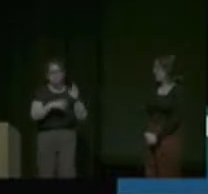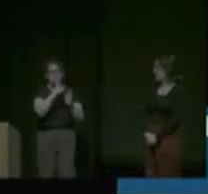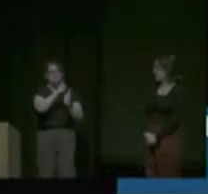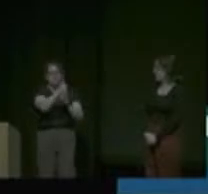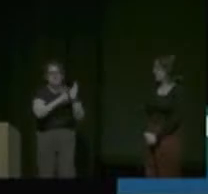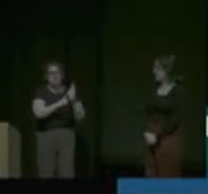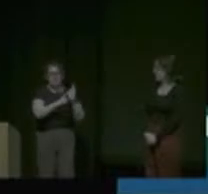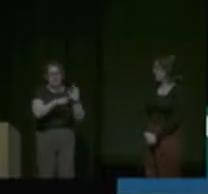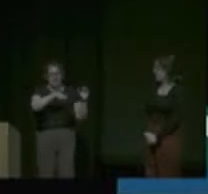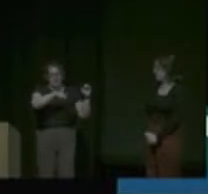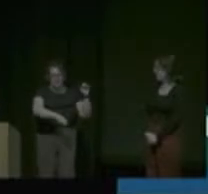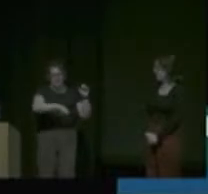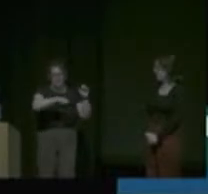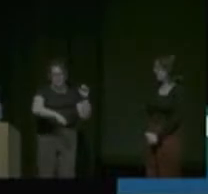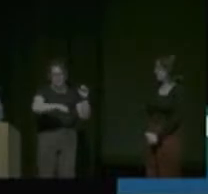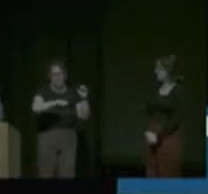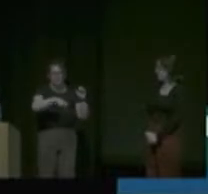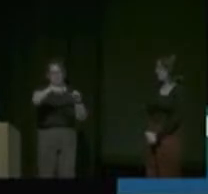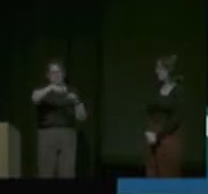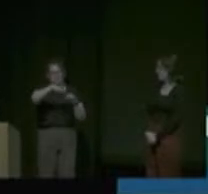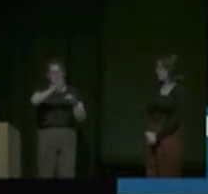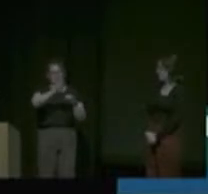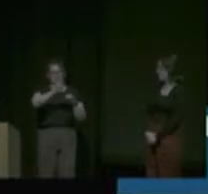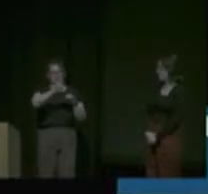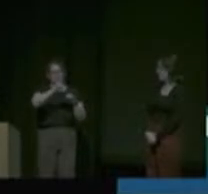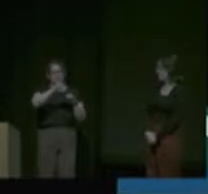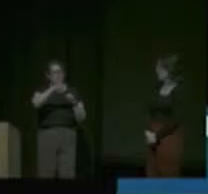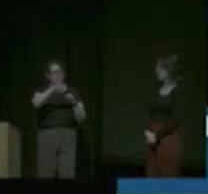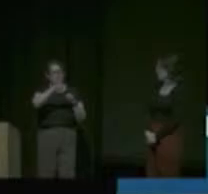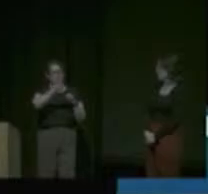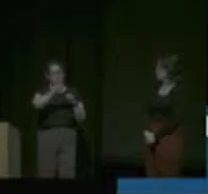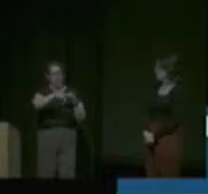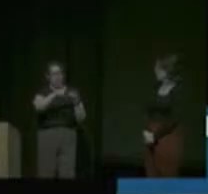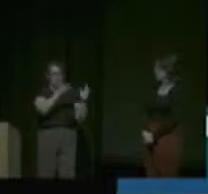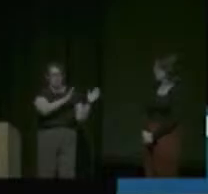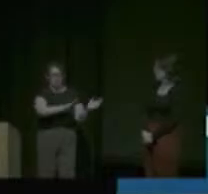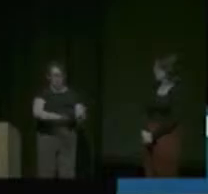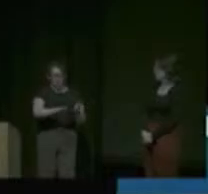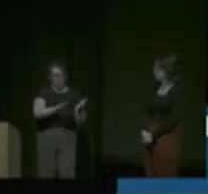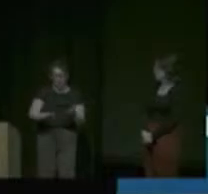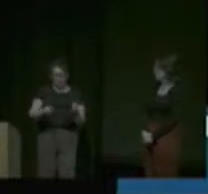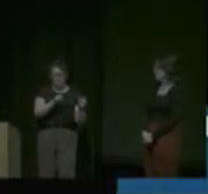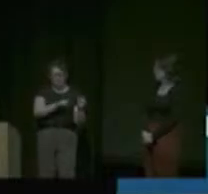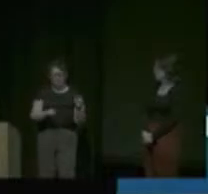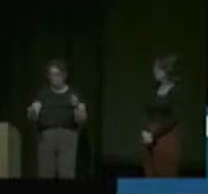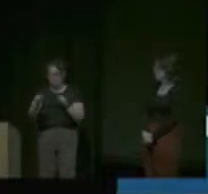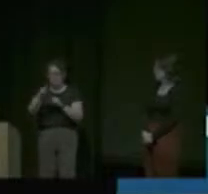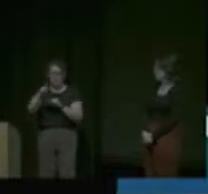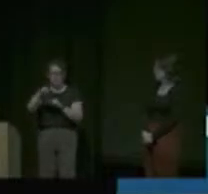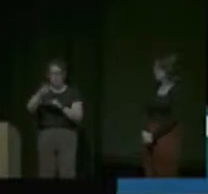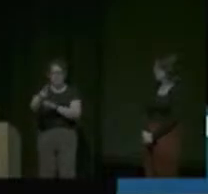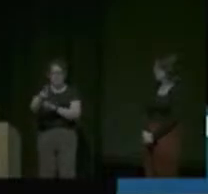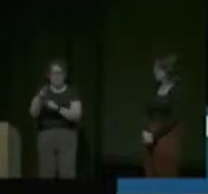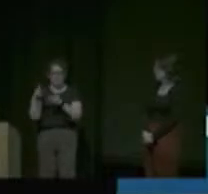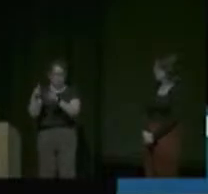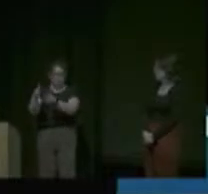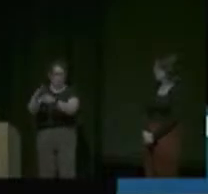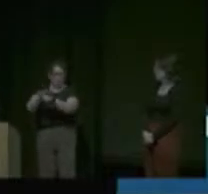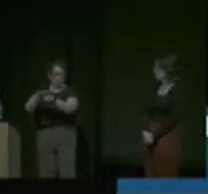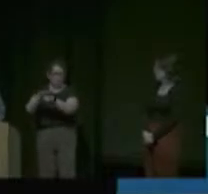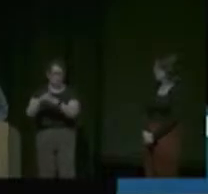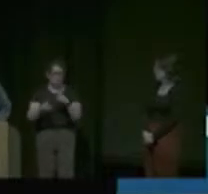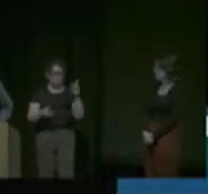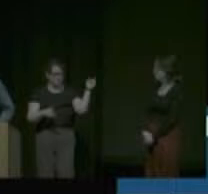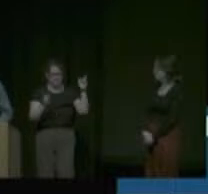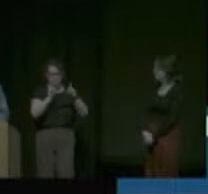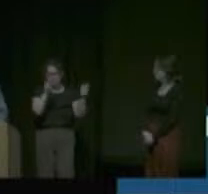the pumping, the high solids pumping that will send it to Peck Road site. So those are just bigger